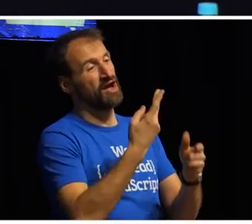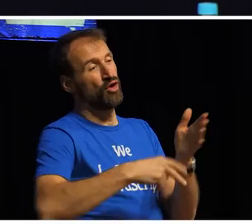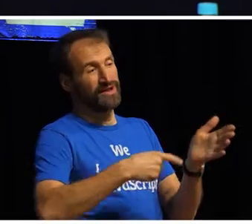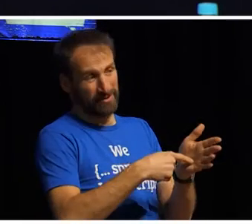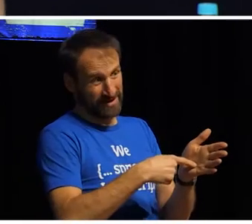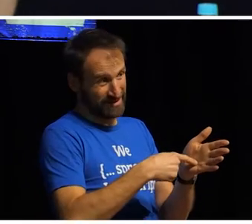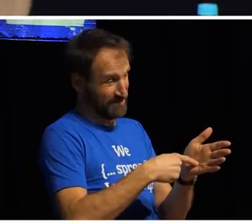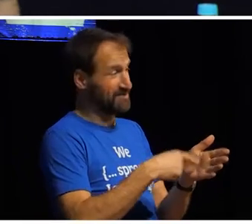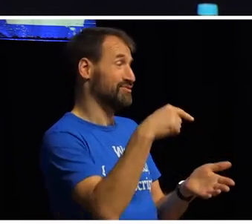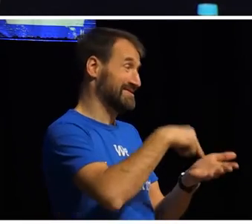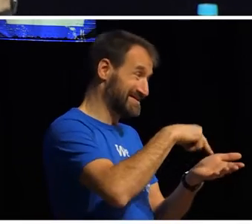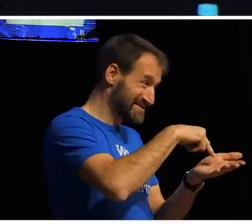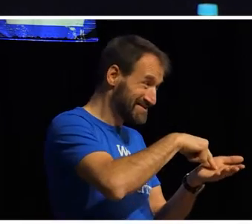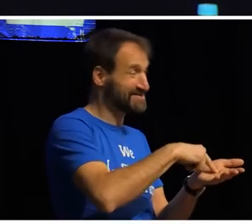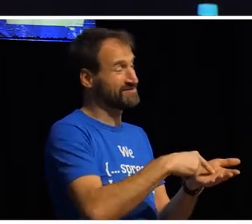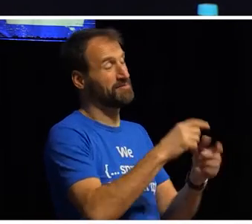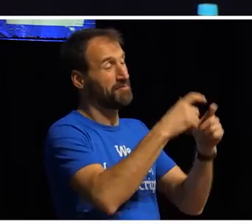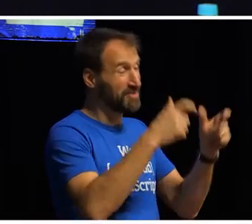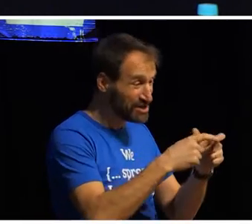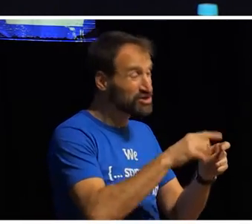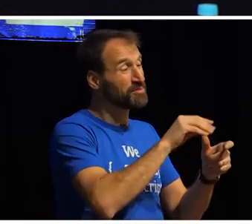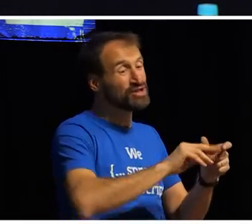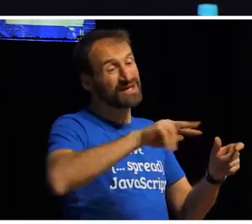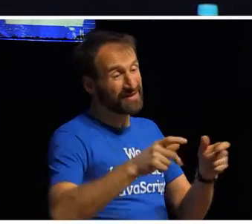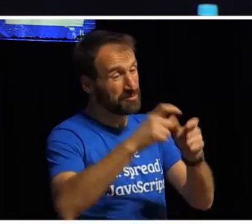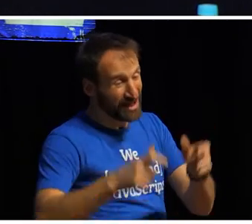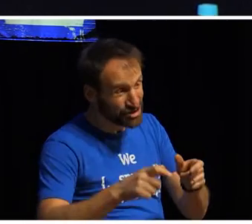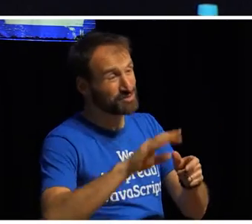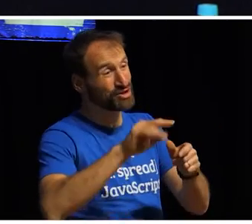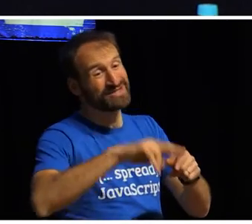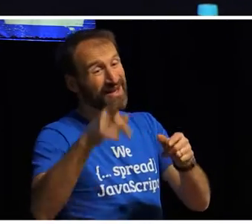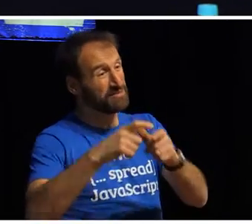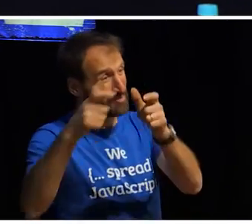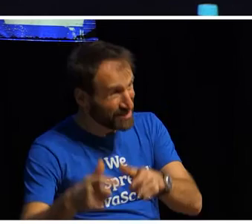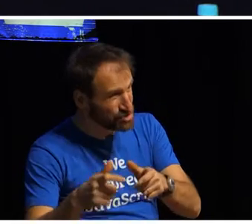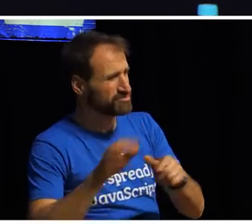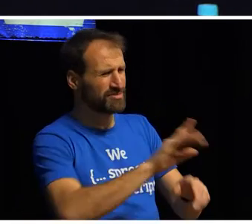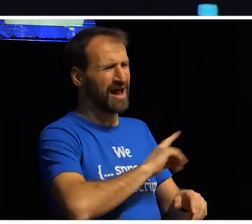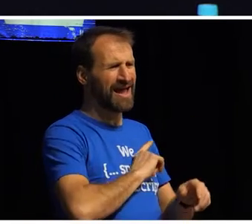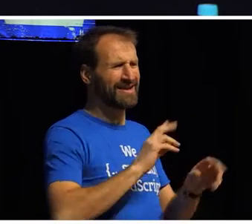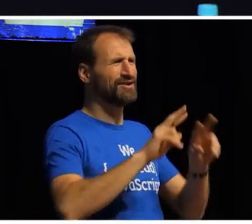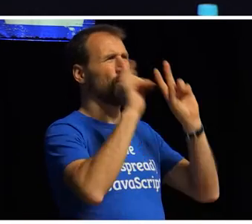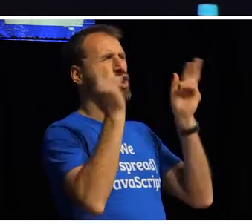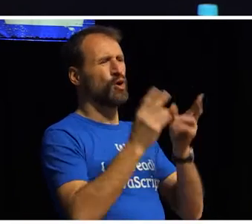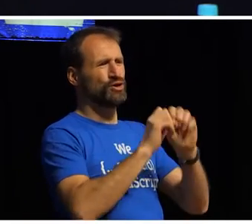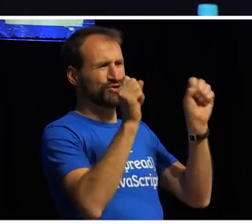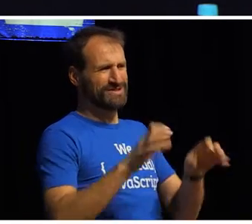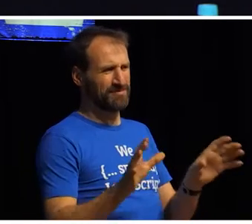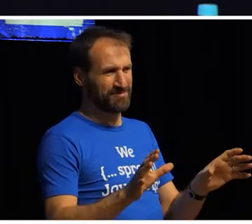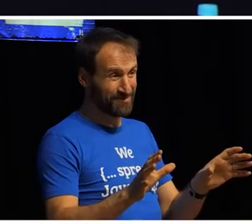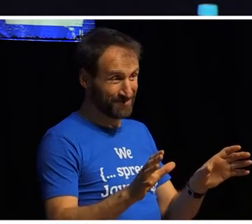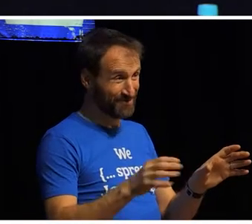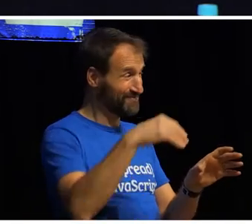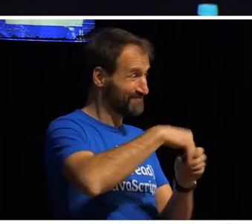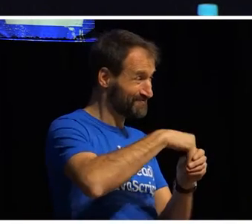themselves use other packages that use other packages and within that ecosystem roughly 14% would bring in a vulnerability with them and we see that pretty much every